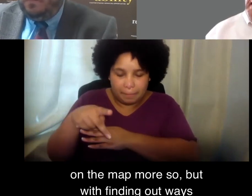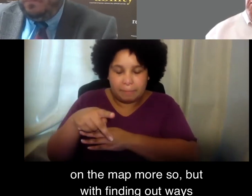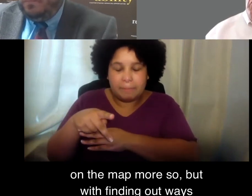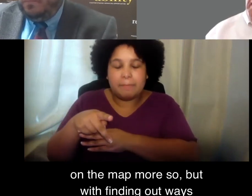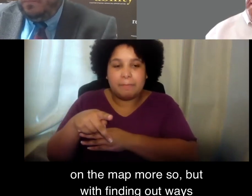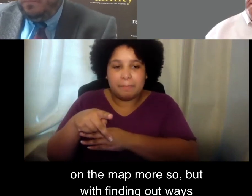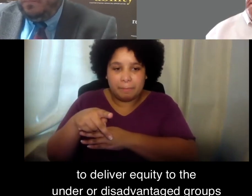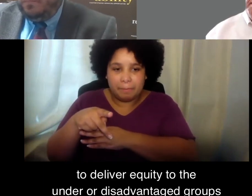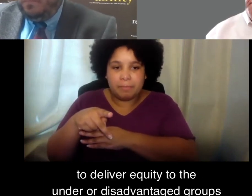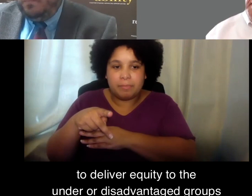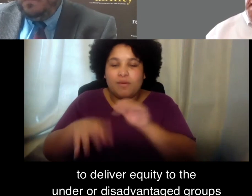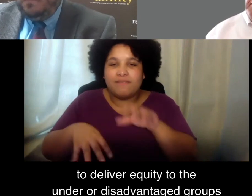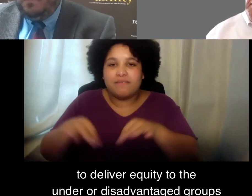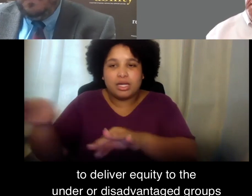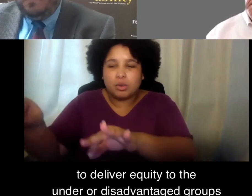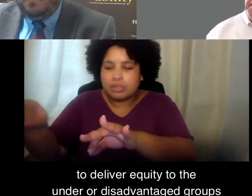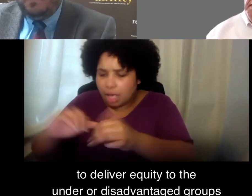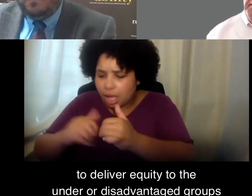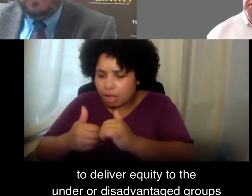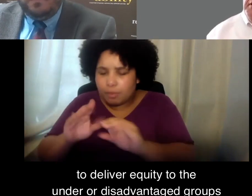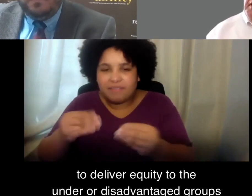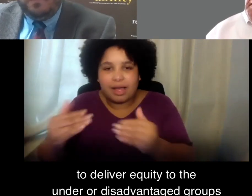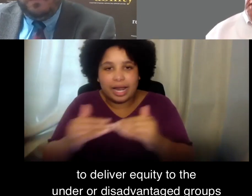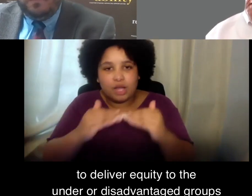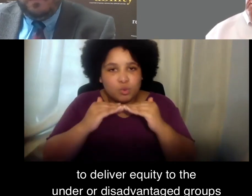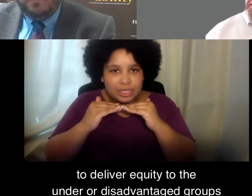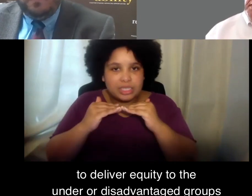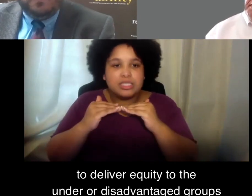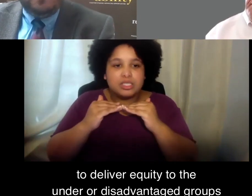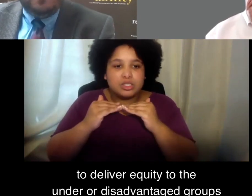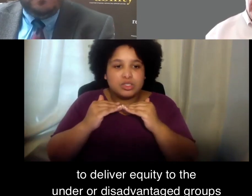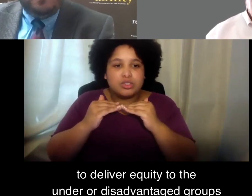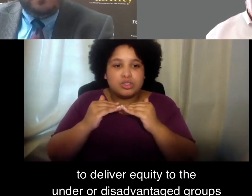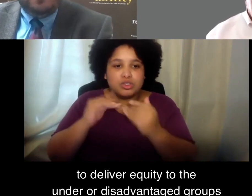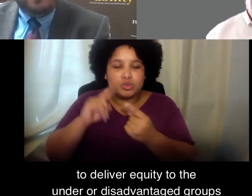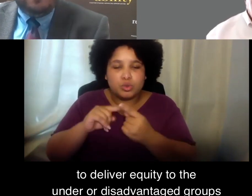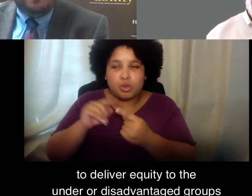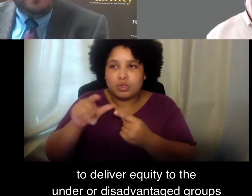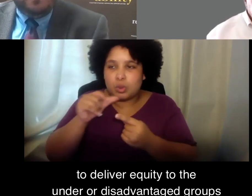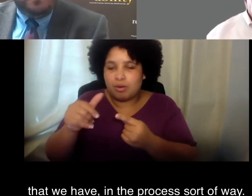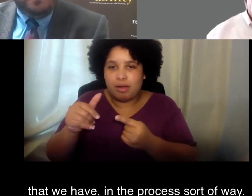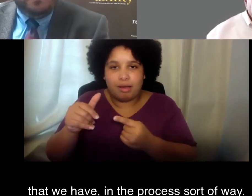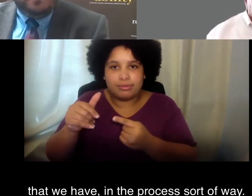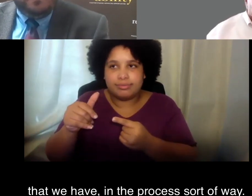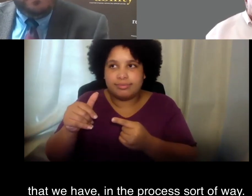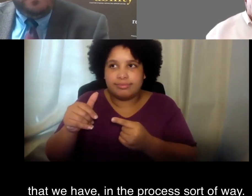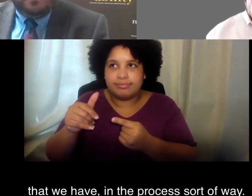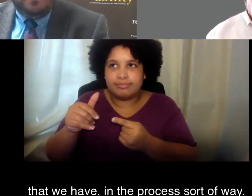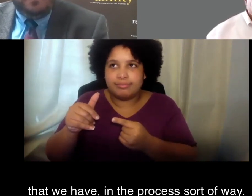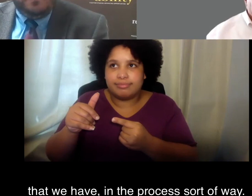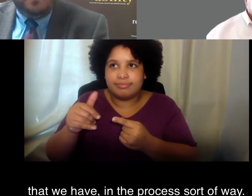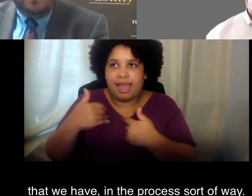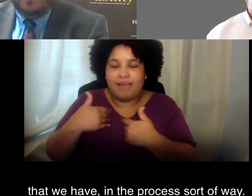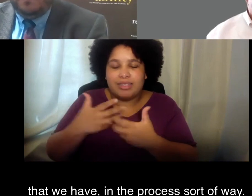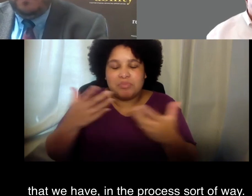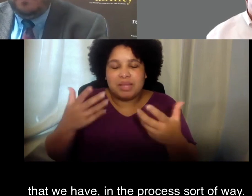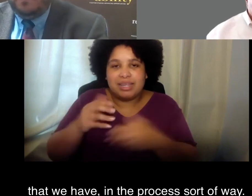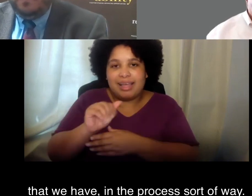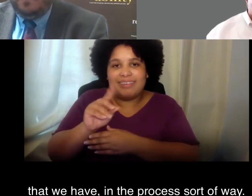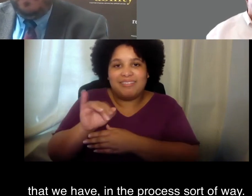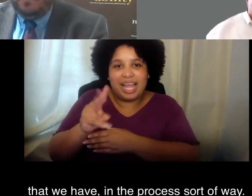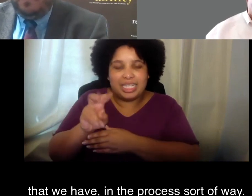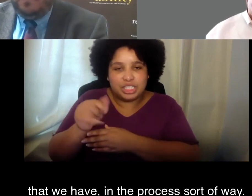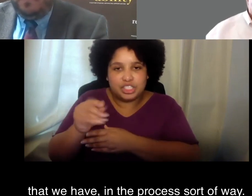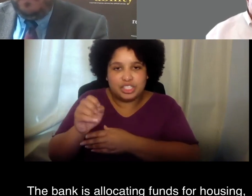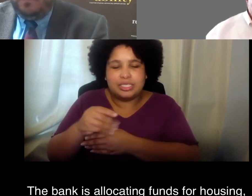finding out ways to deliver equity to the under or disadvantaged groups that we have in a process sort of